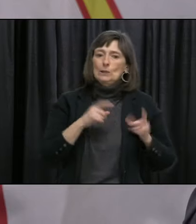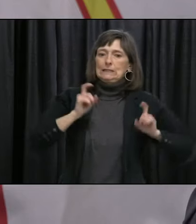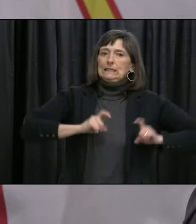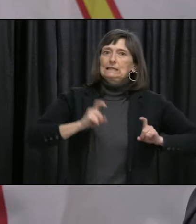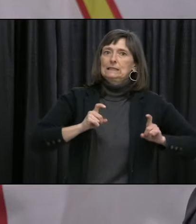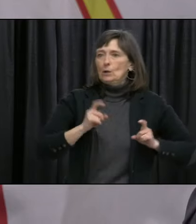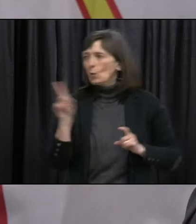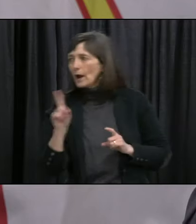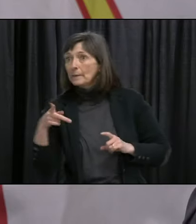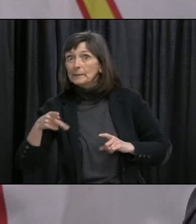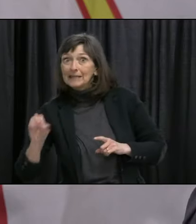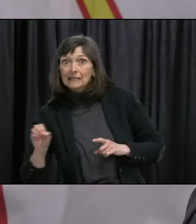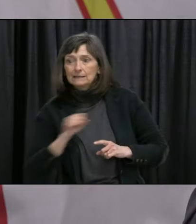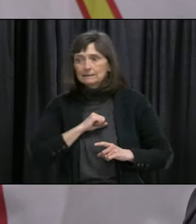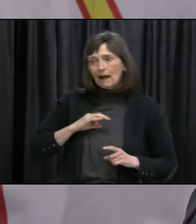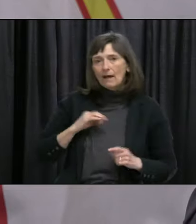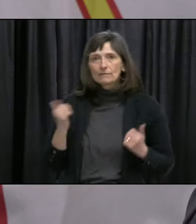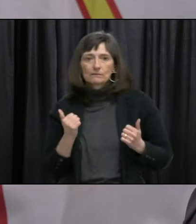weeks.